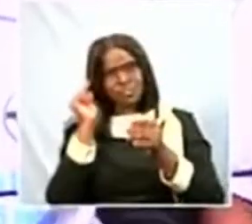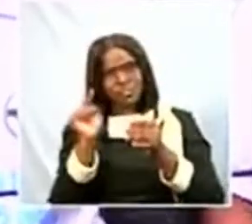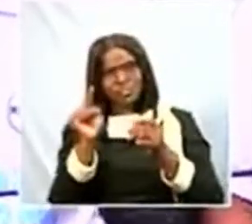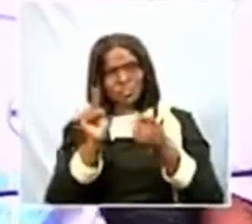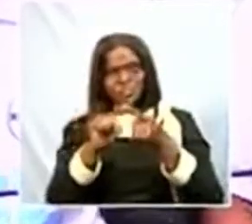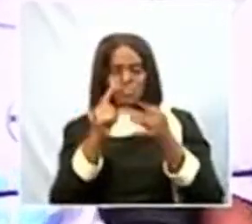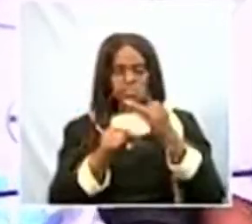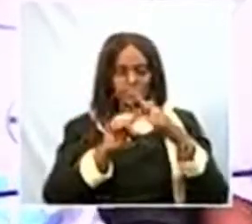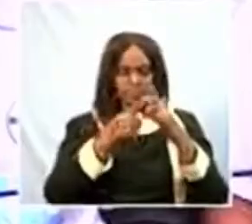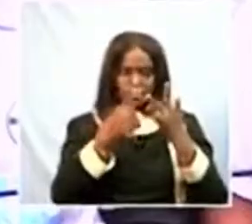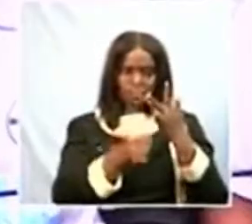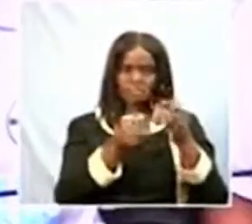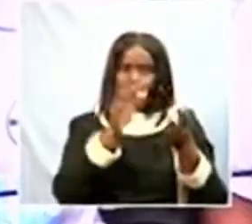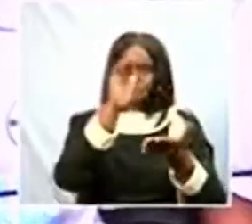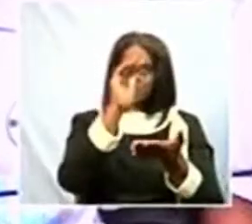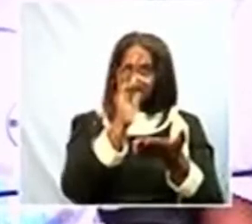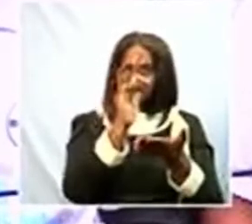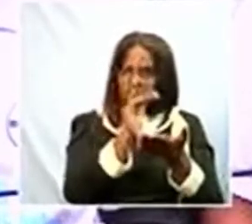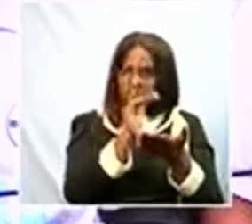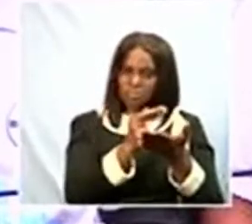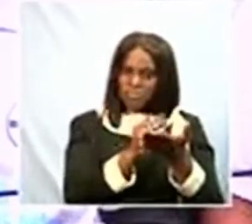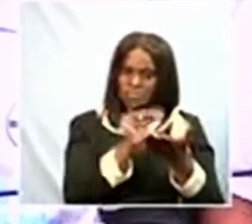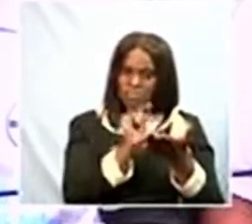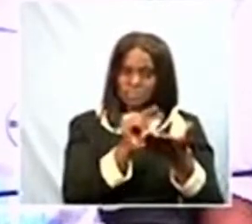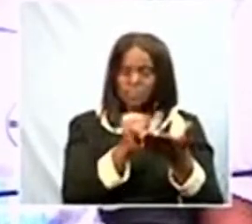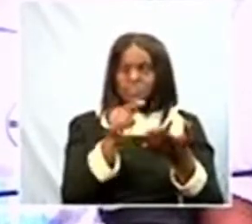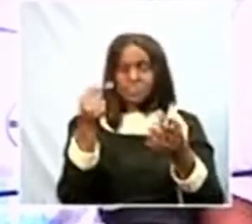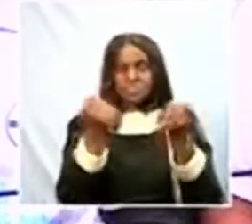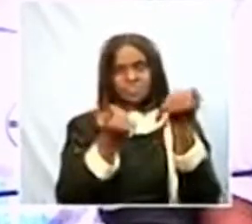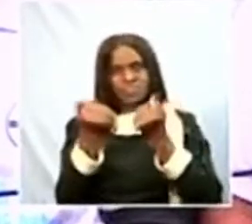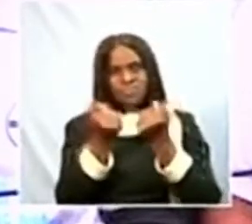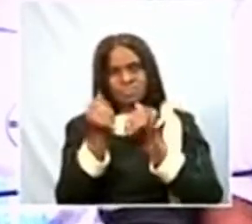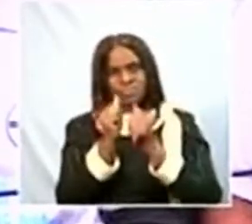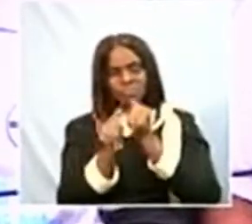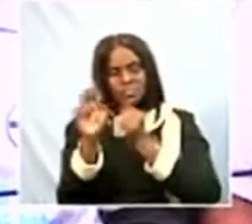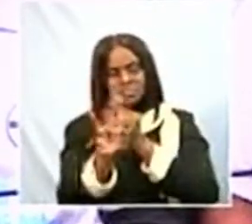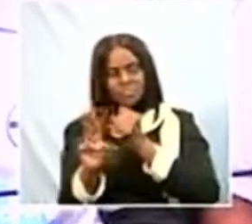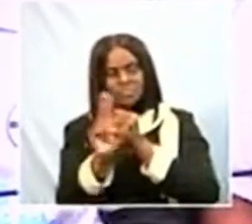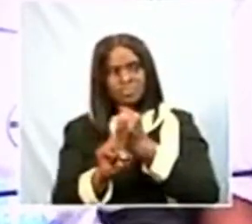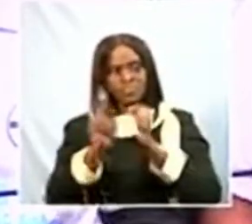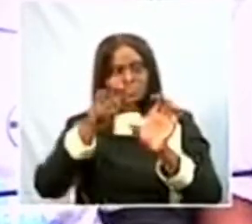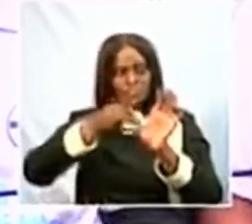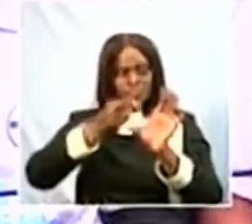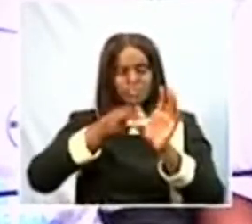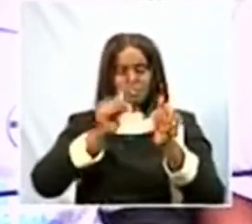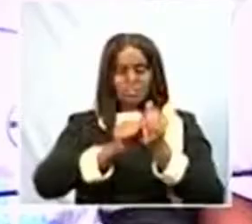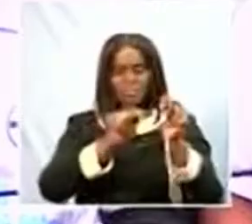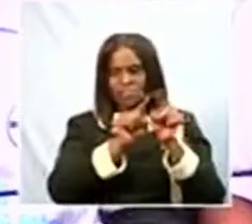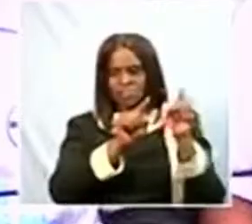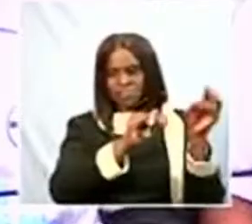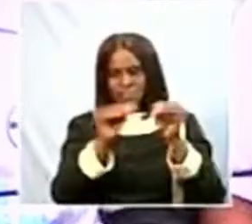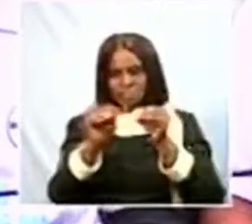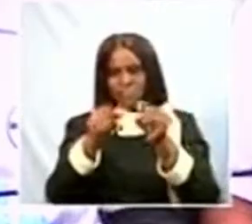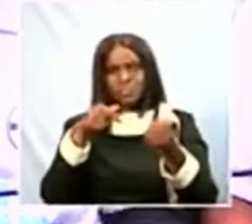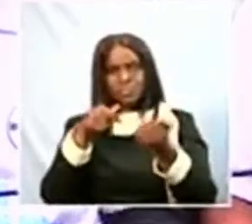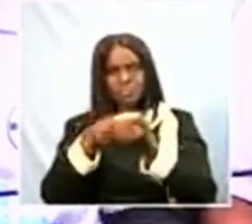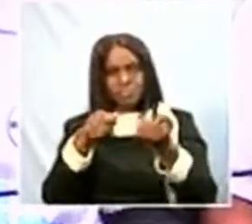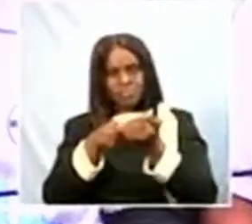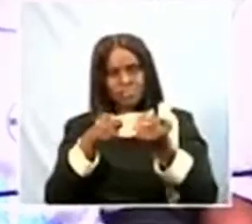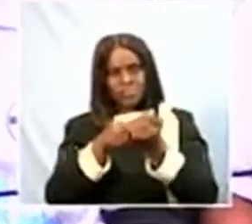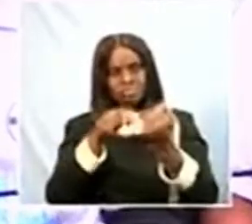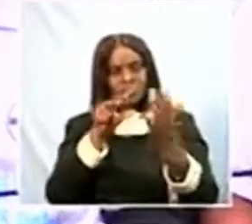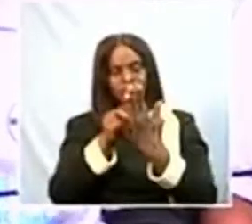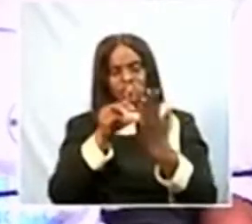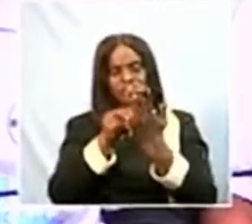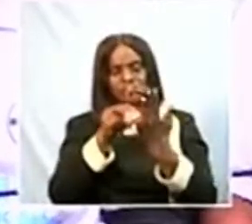to begin to reduce on cars that use fuels and switch to electric vehicles.